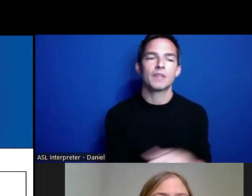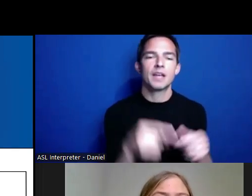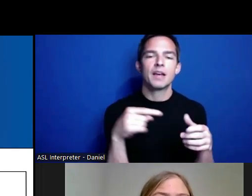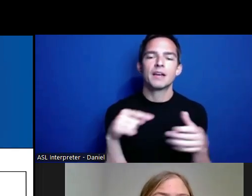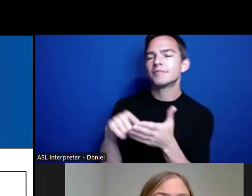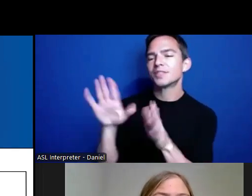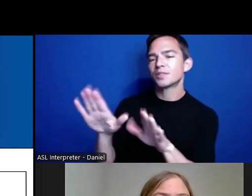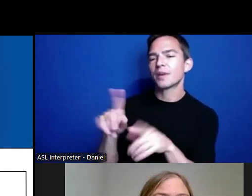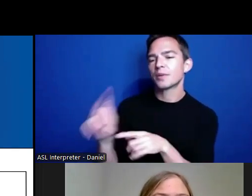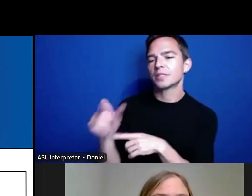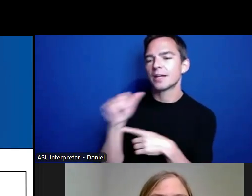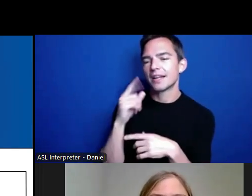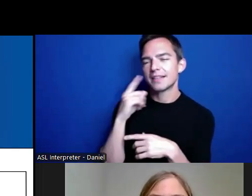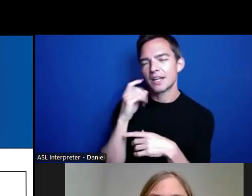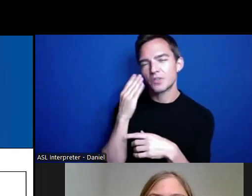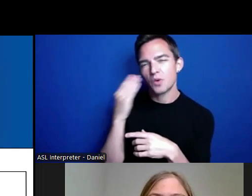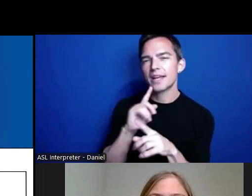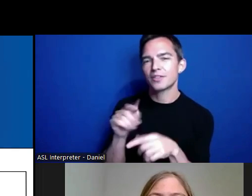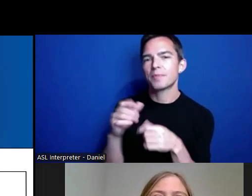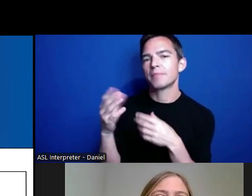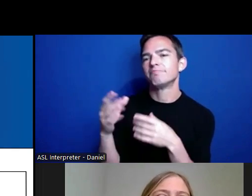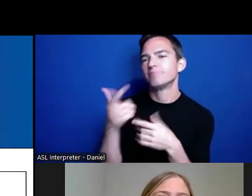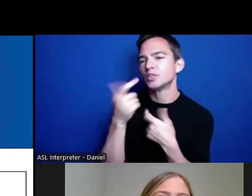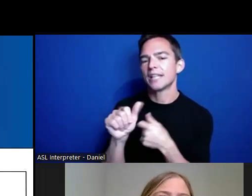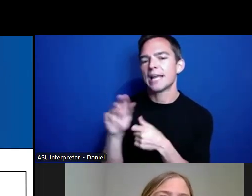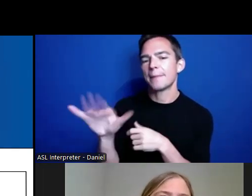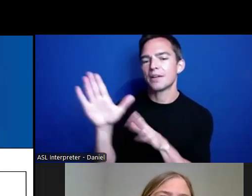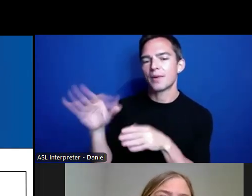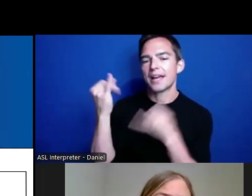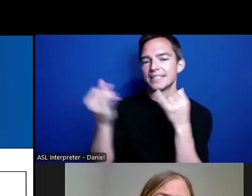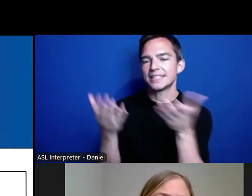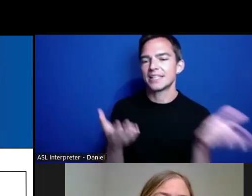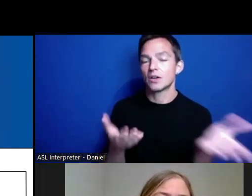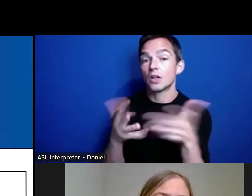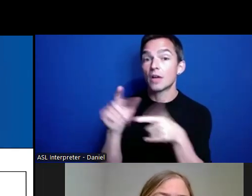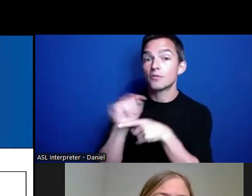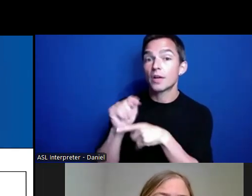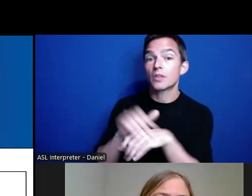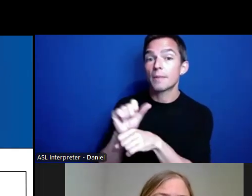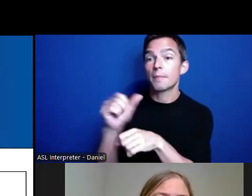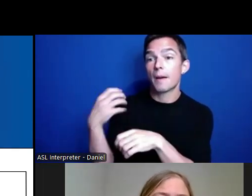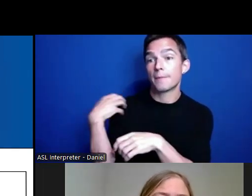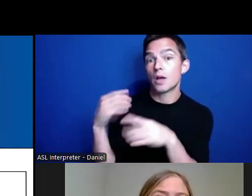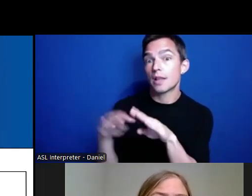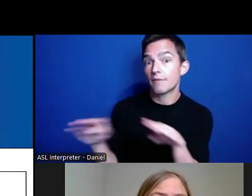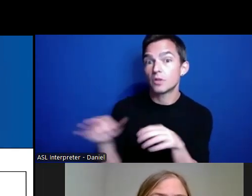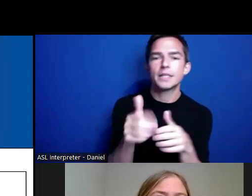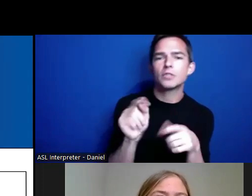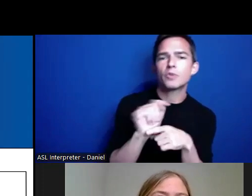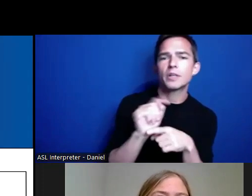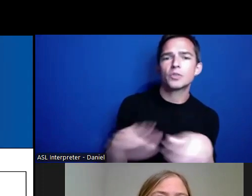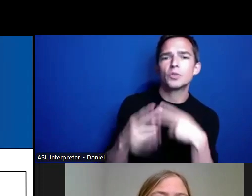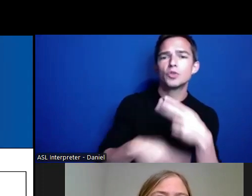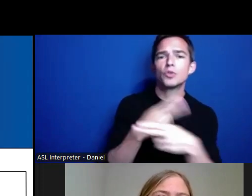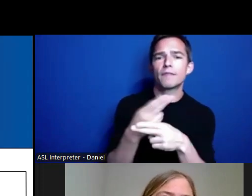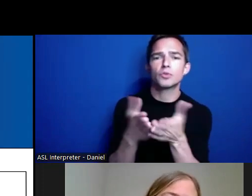think I know the answer to this, but I'm looking forward to Amy's great ideas on this. While there's a lot of training at the employer level, are there any trainings that we could be somewhat universally